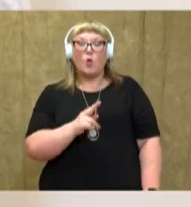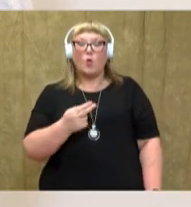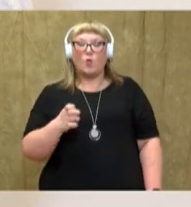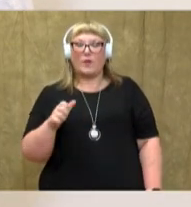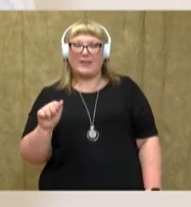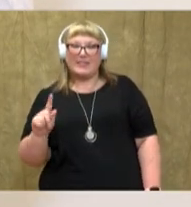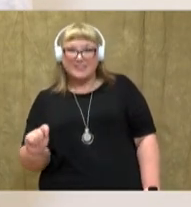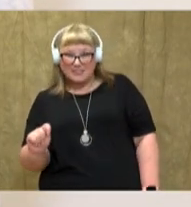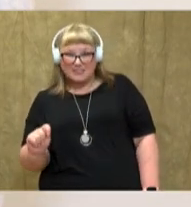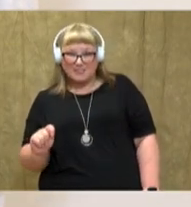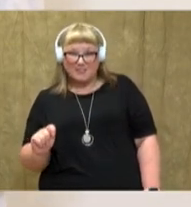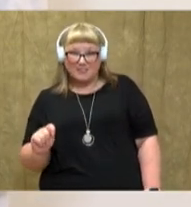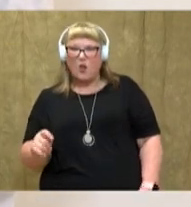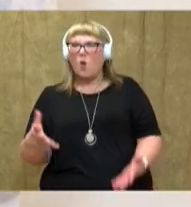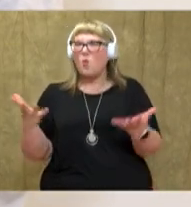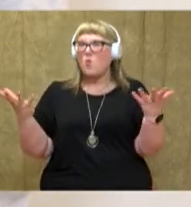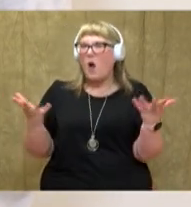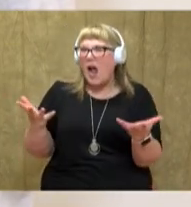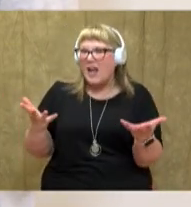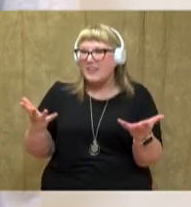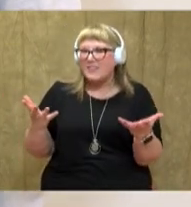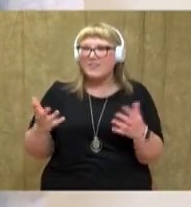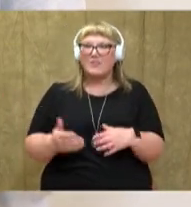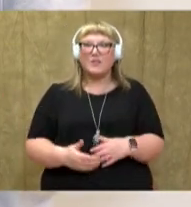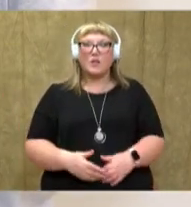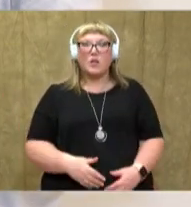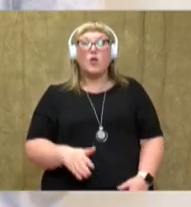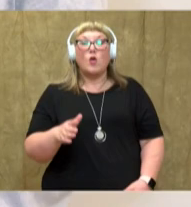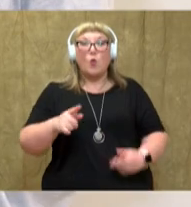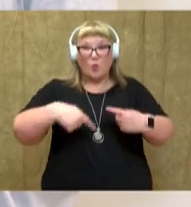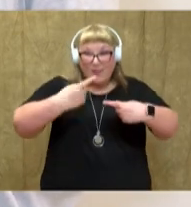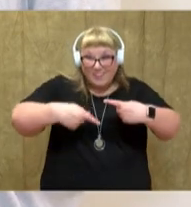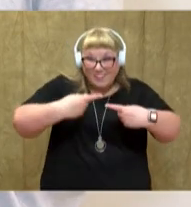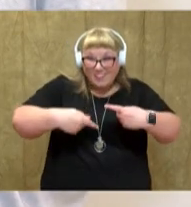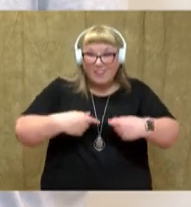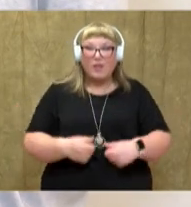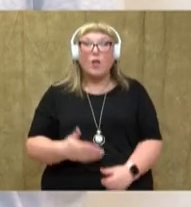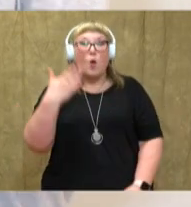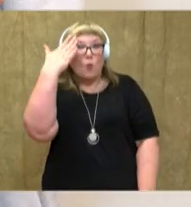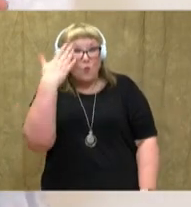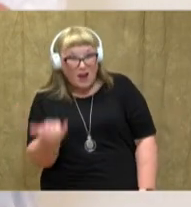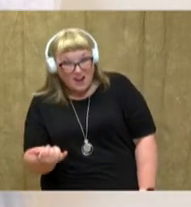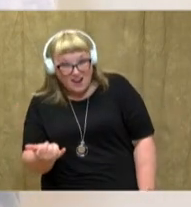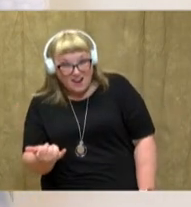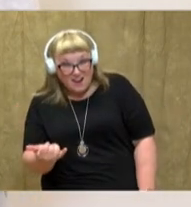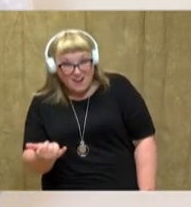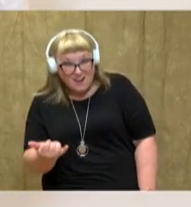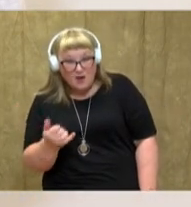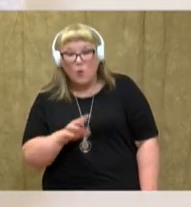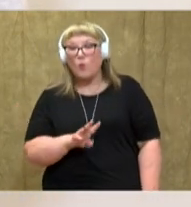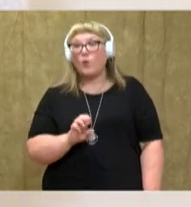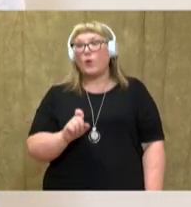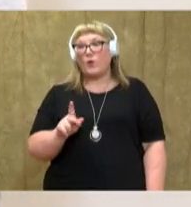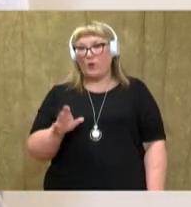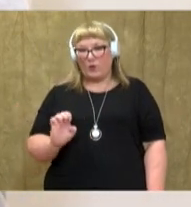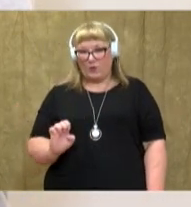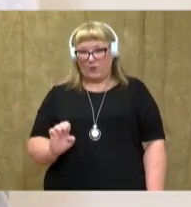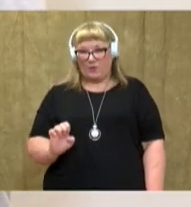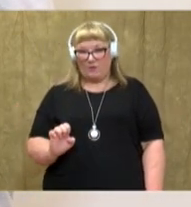Wheat, what, will, why, good.